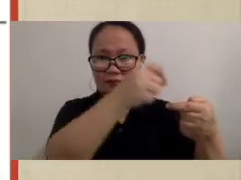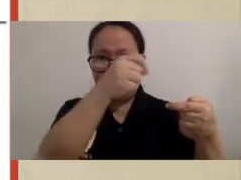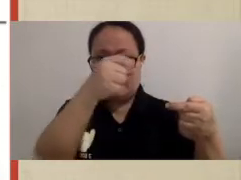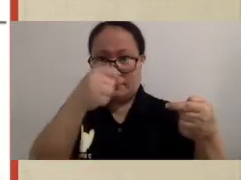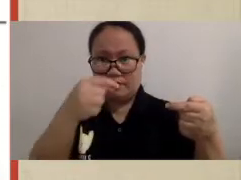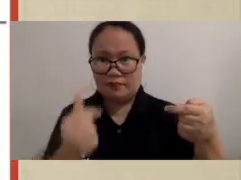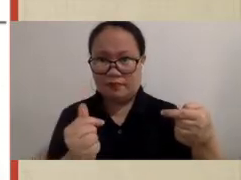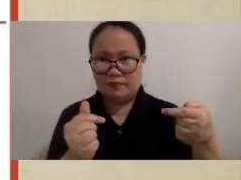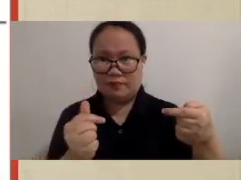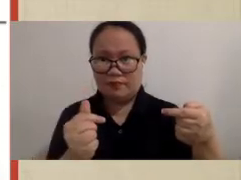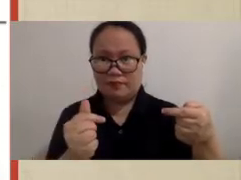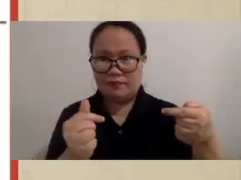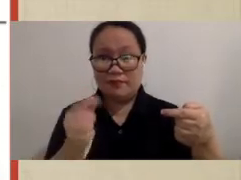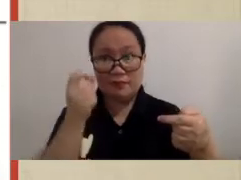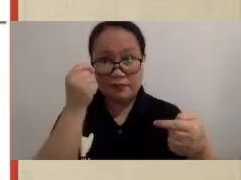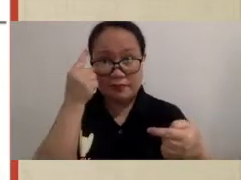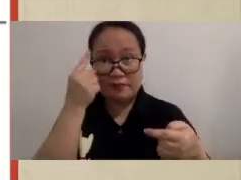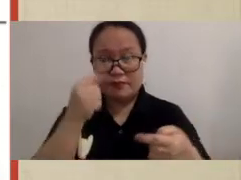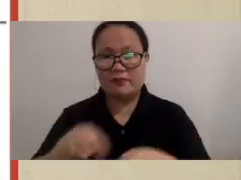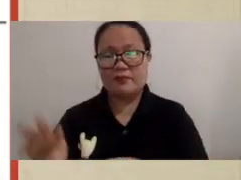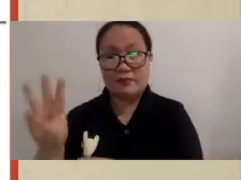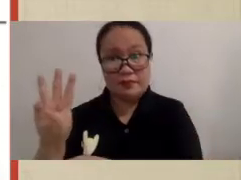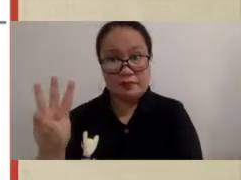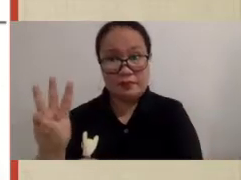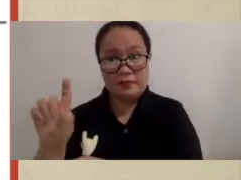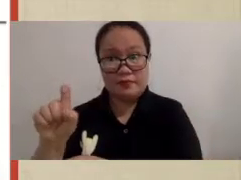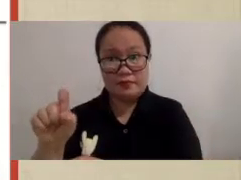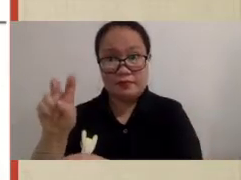tumatawid siya sa equal symbol.